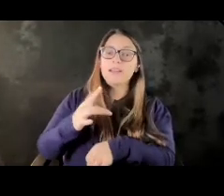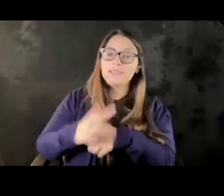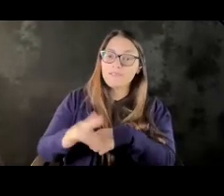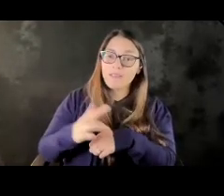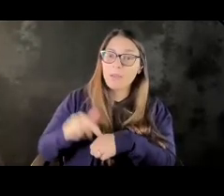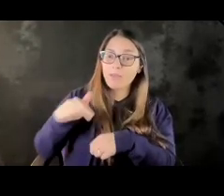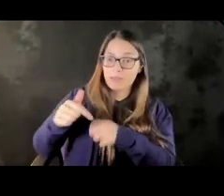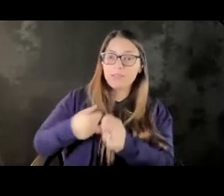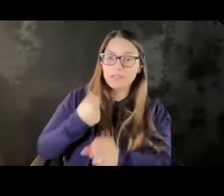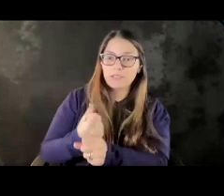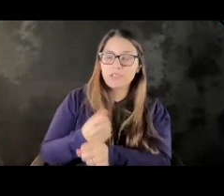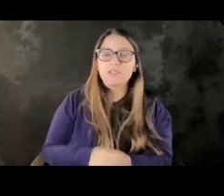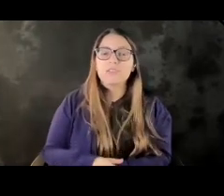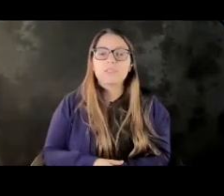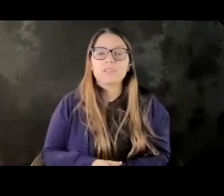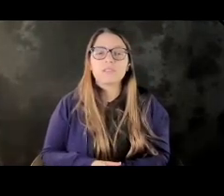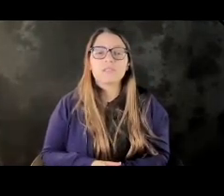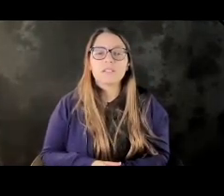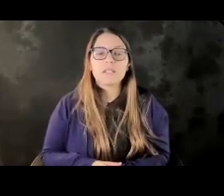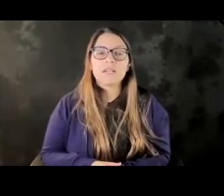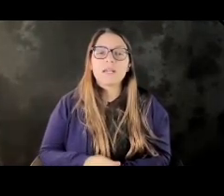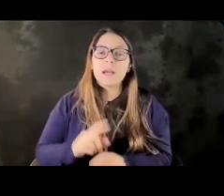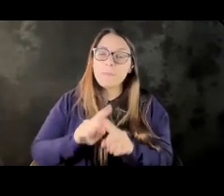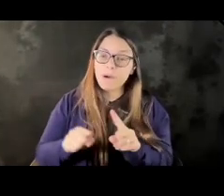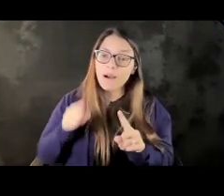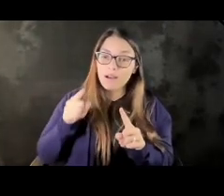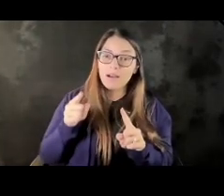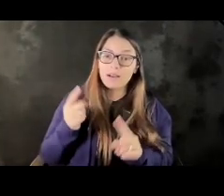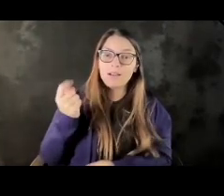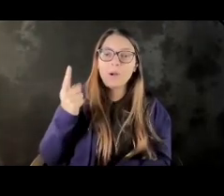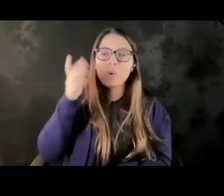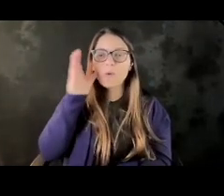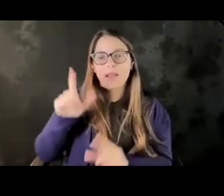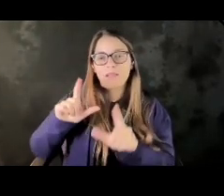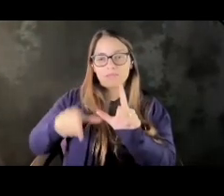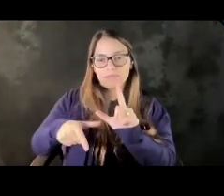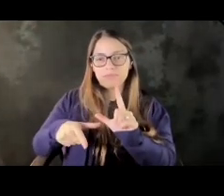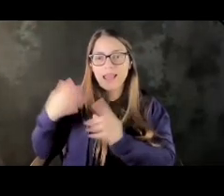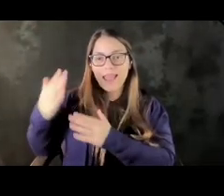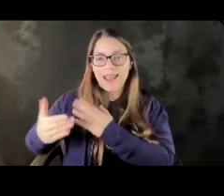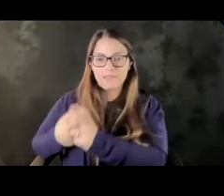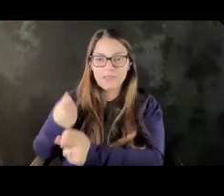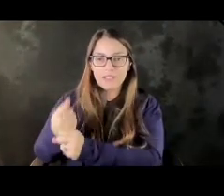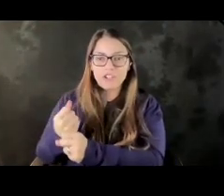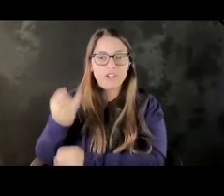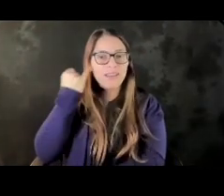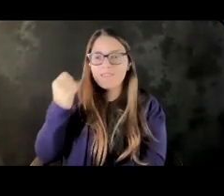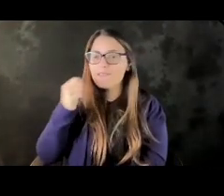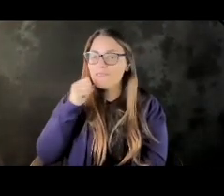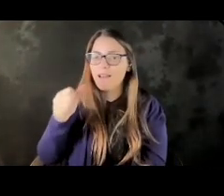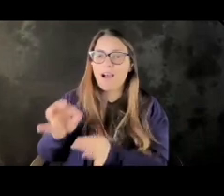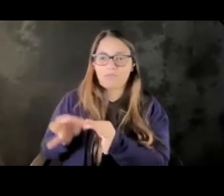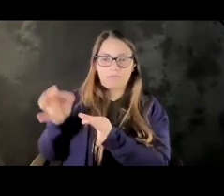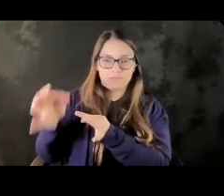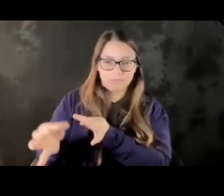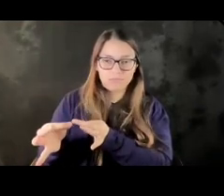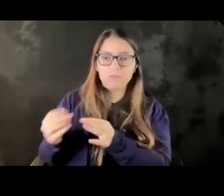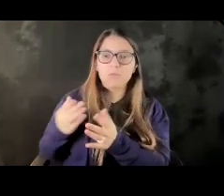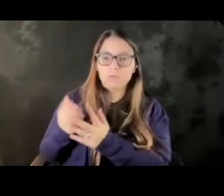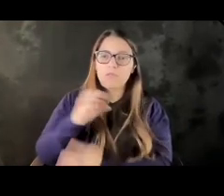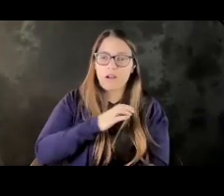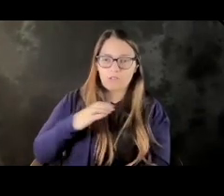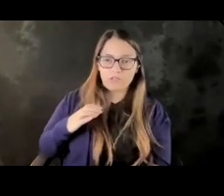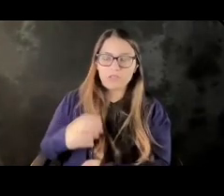this is one of the provisions that is set to expire at the end of the year if it is not extended through Congress.